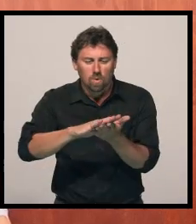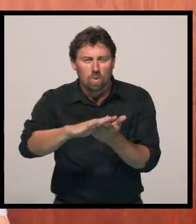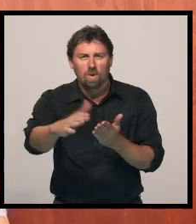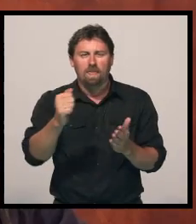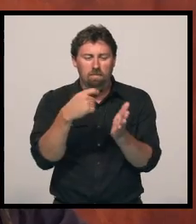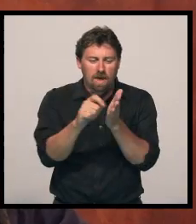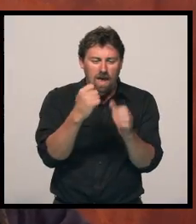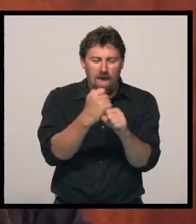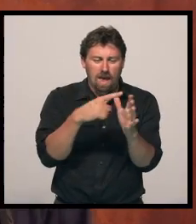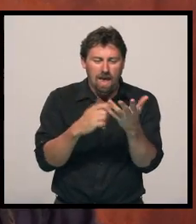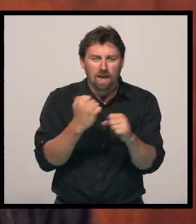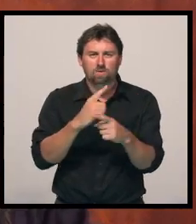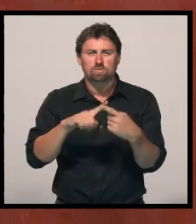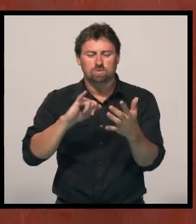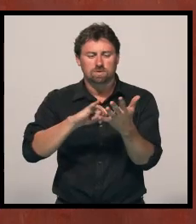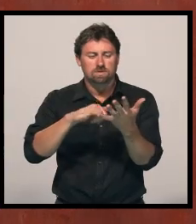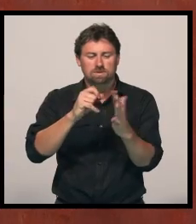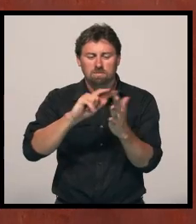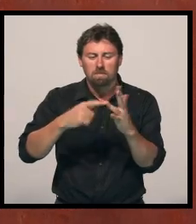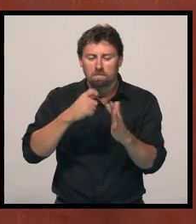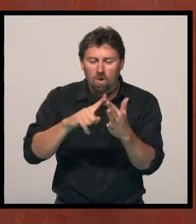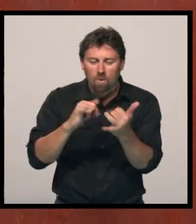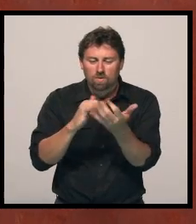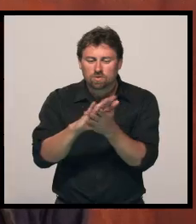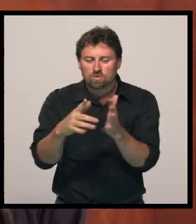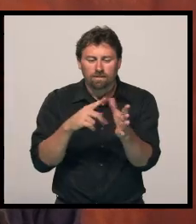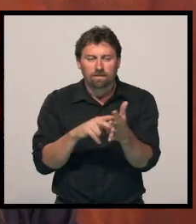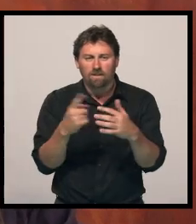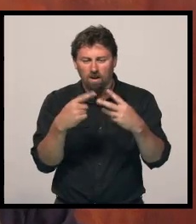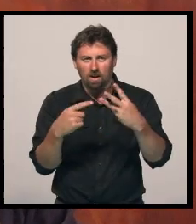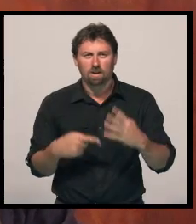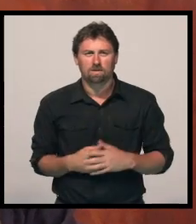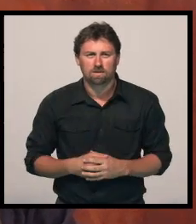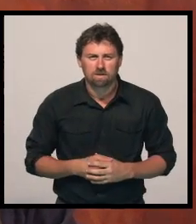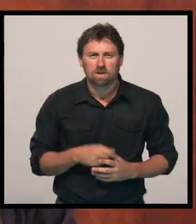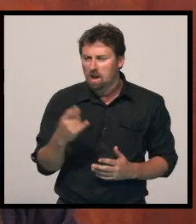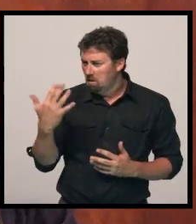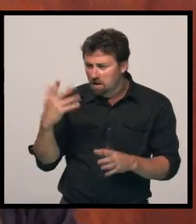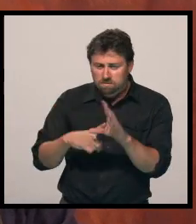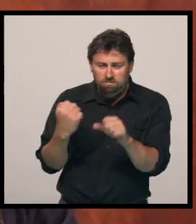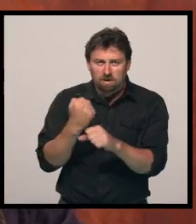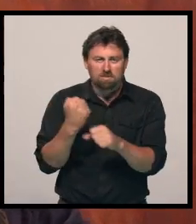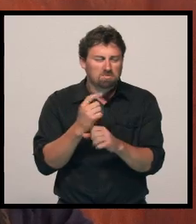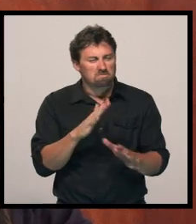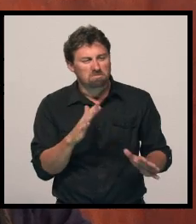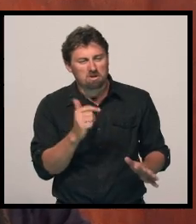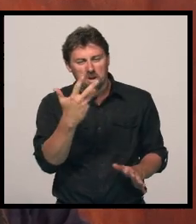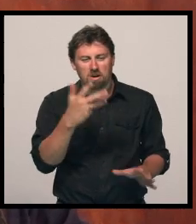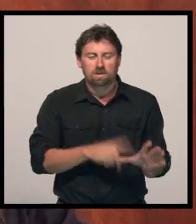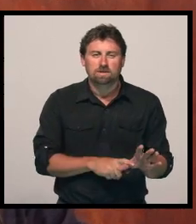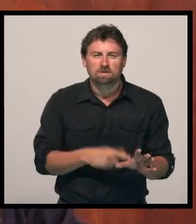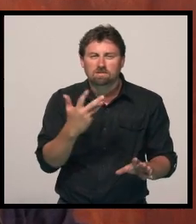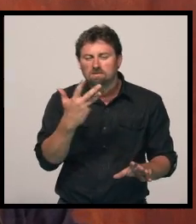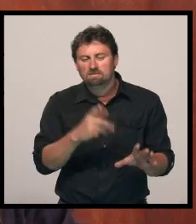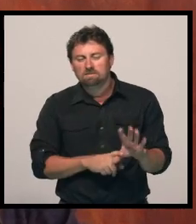shaves. How long have you been making planes? Around about 19 years now. Okay, now I notice you've got really unique angles on the planes